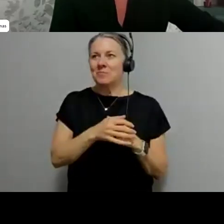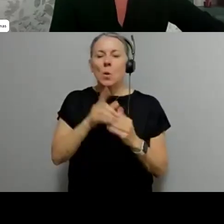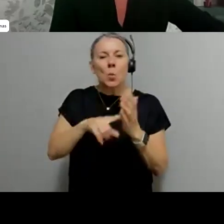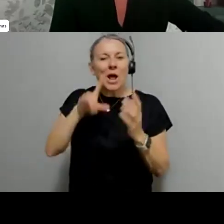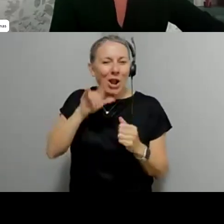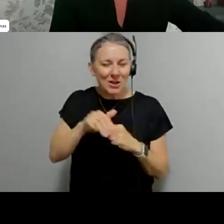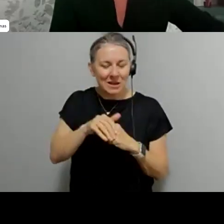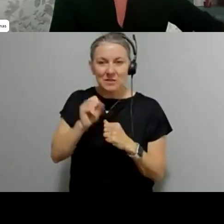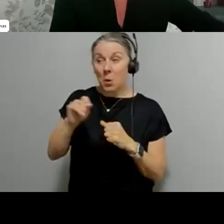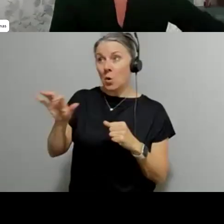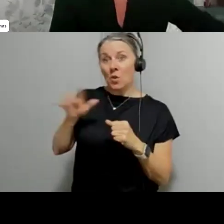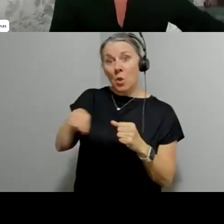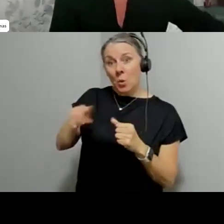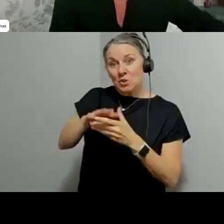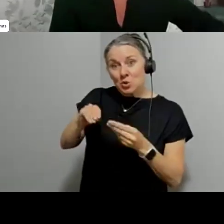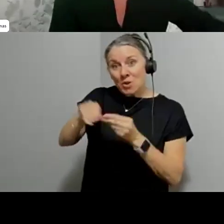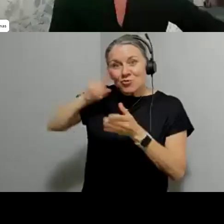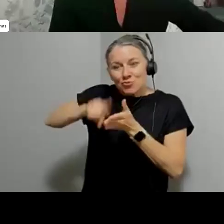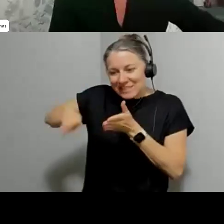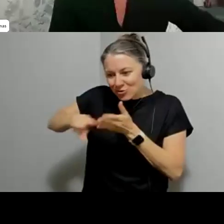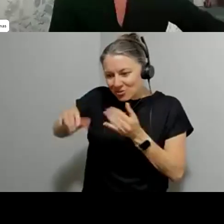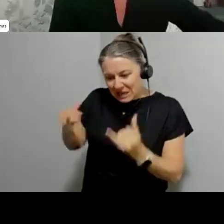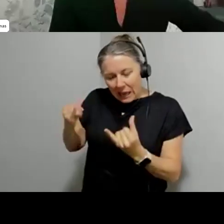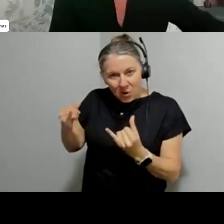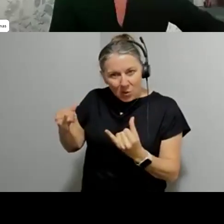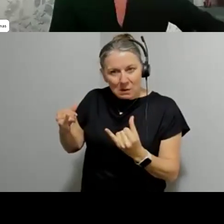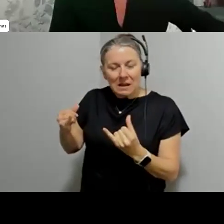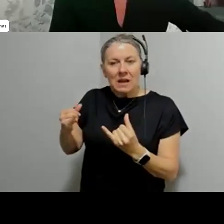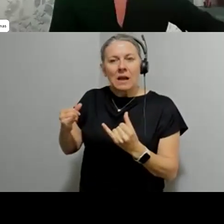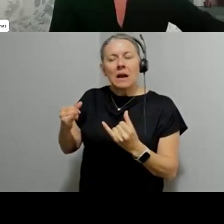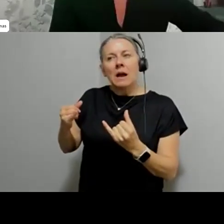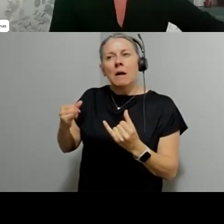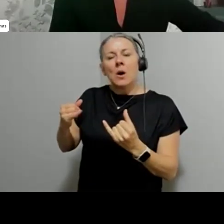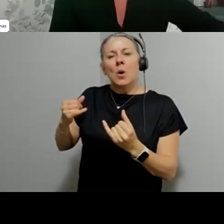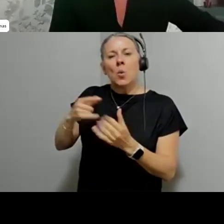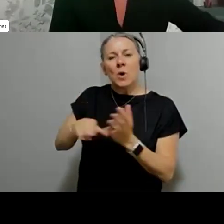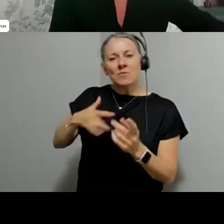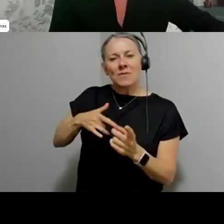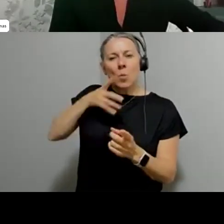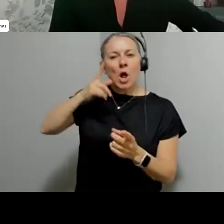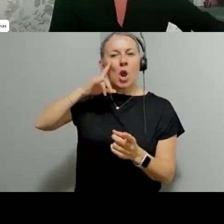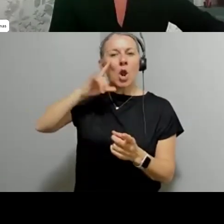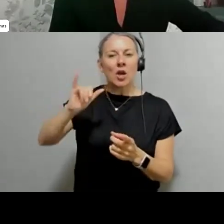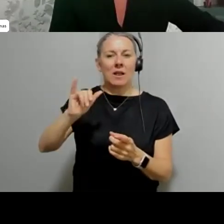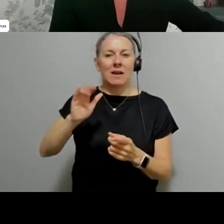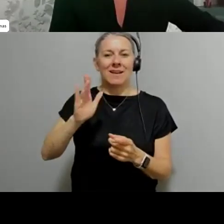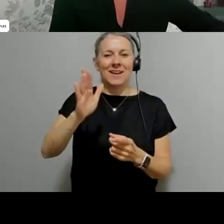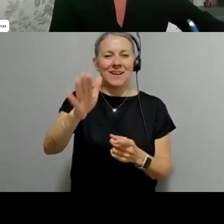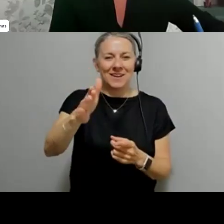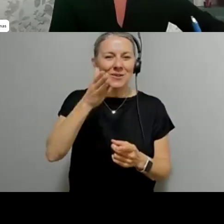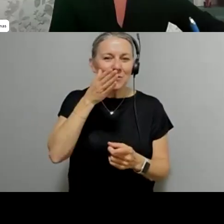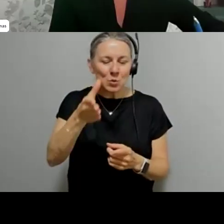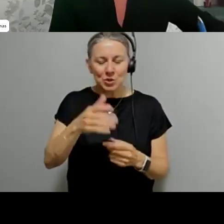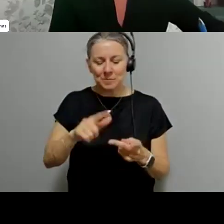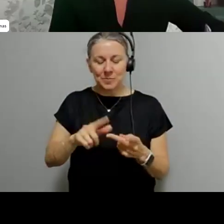right now resonate currently? And where do you think we're going to get to in terms of gender conversations and